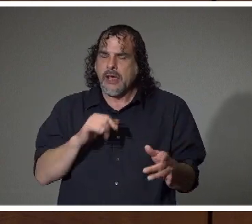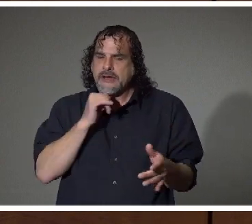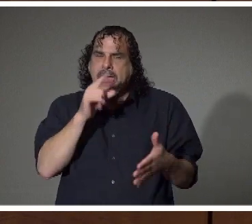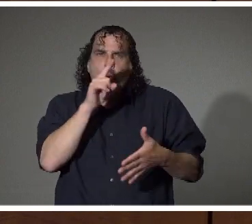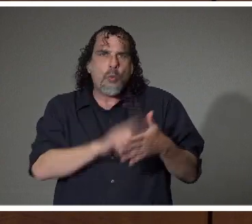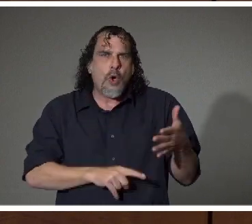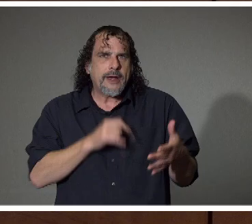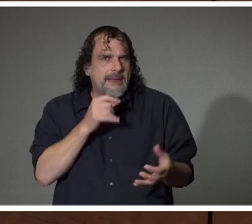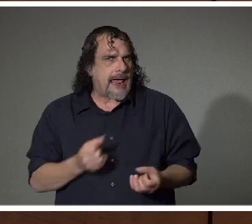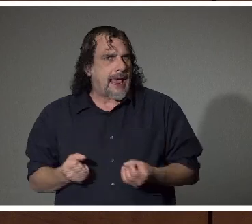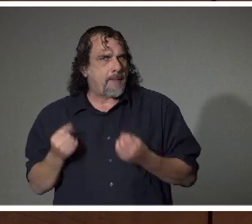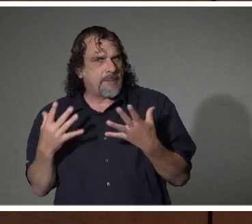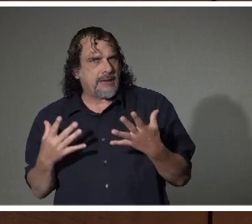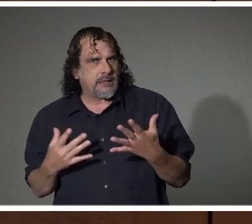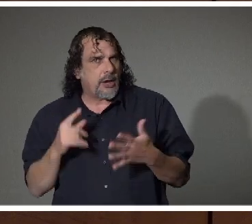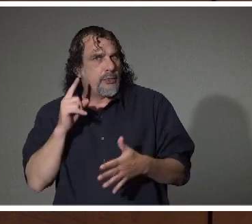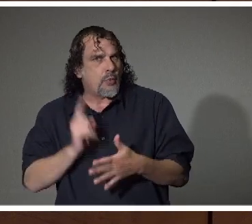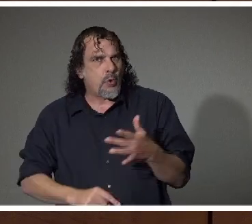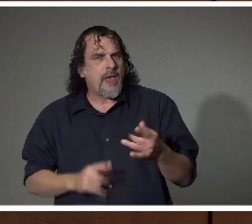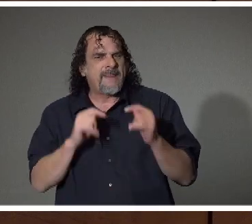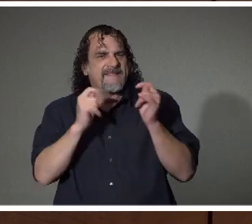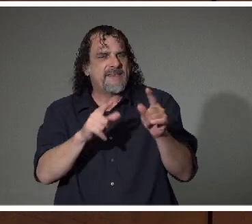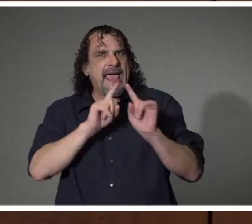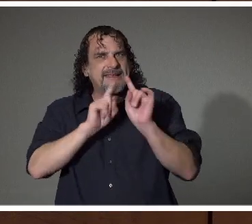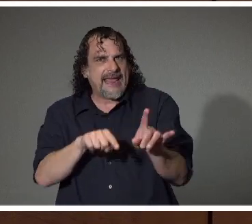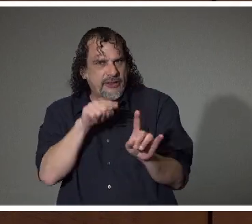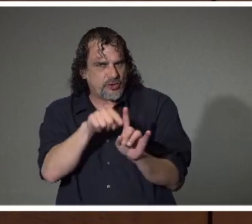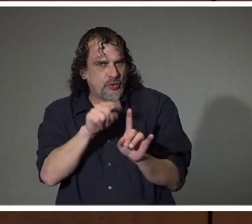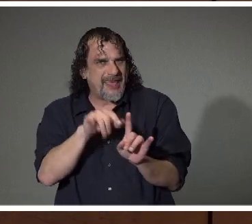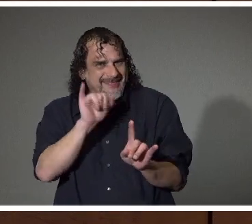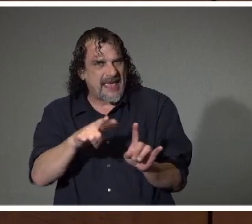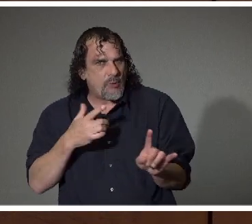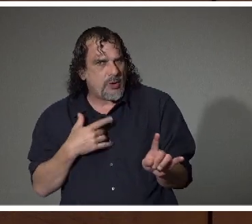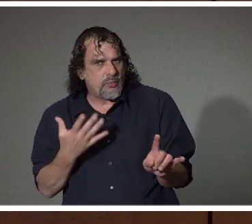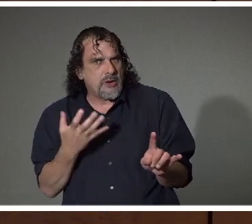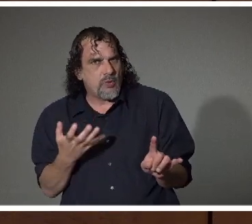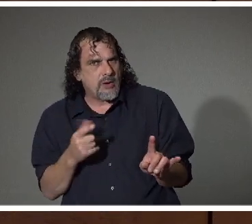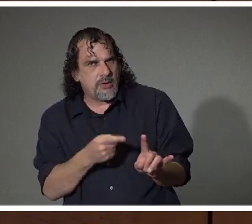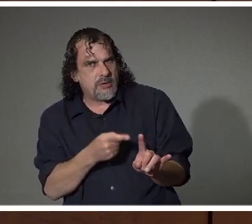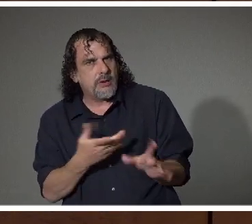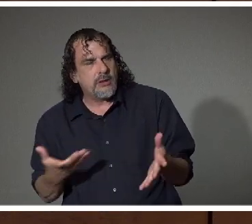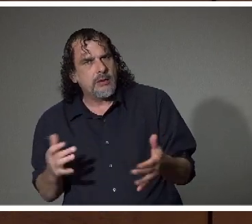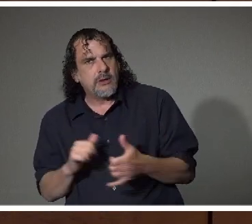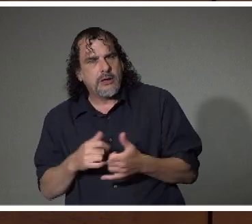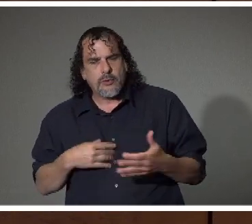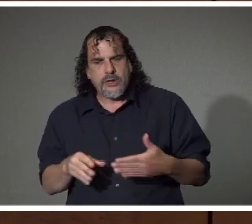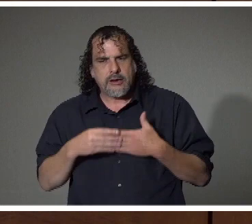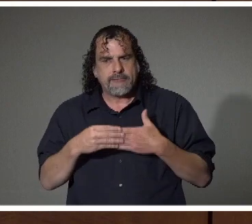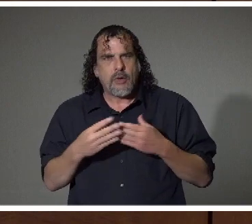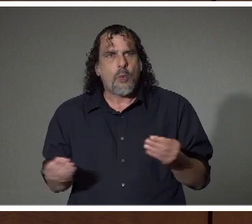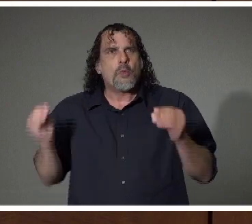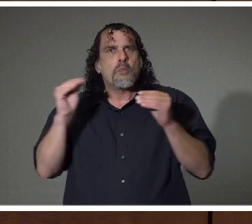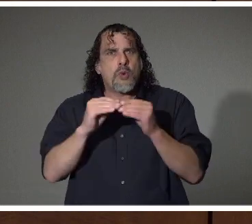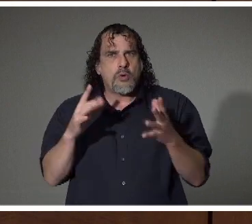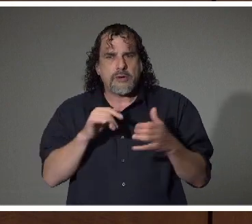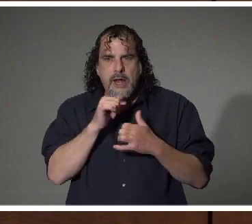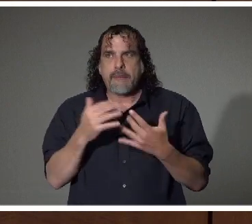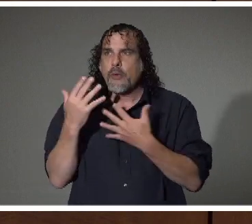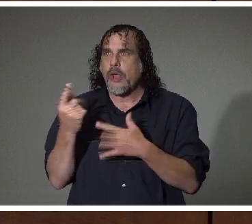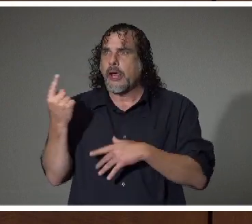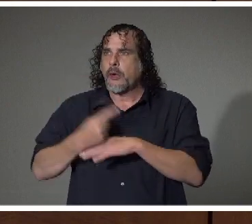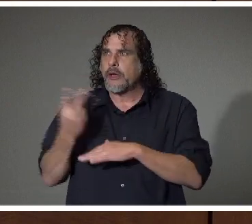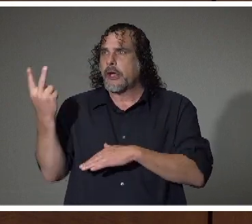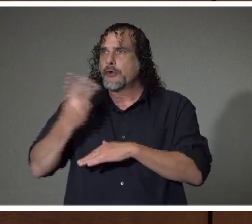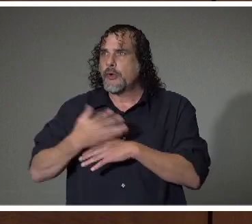how many. But if we could essentially double our volume and have that sort of flexibility, not having to wait a couple of days for a result, even that